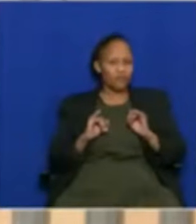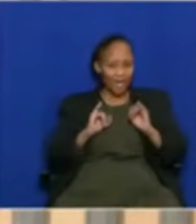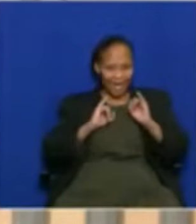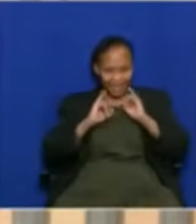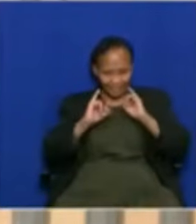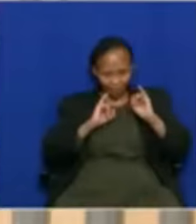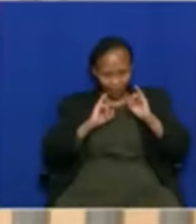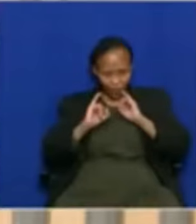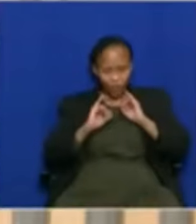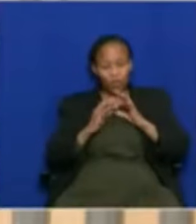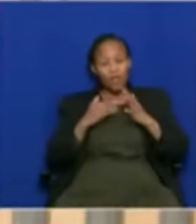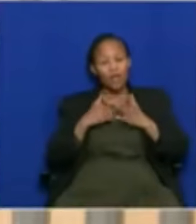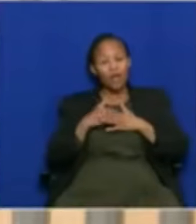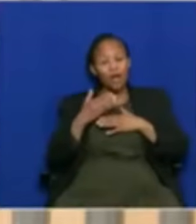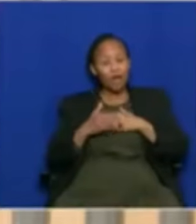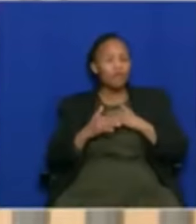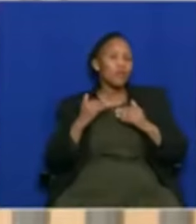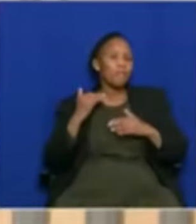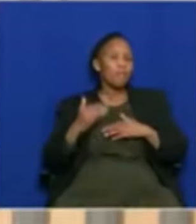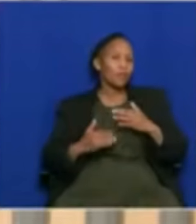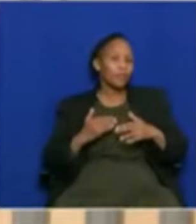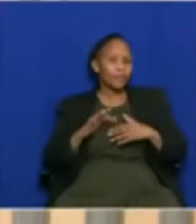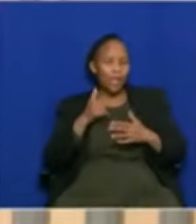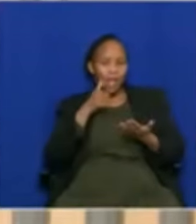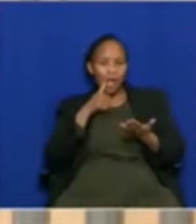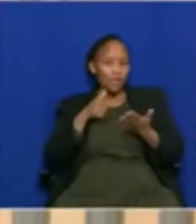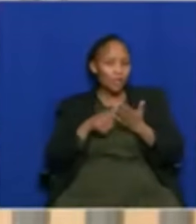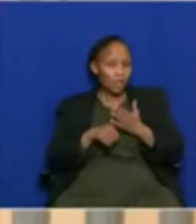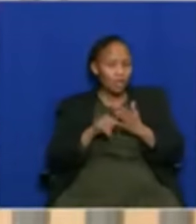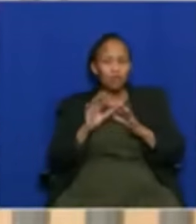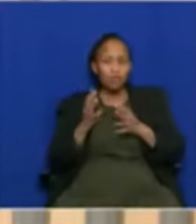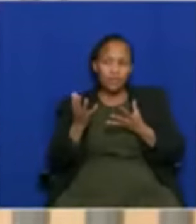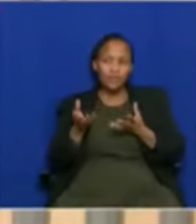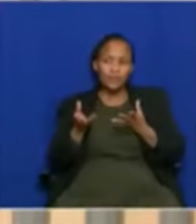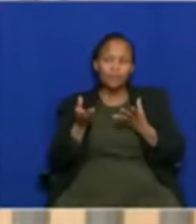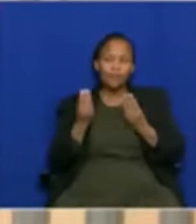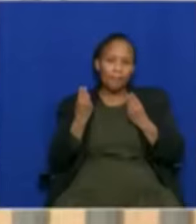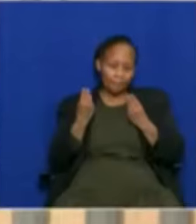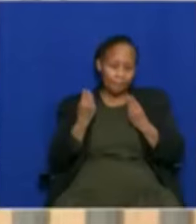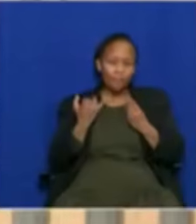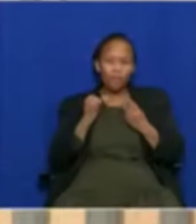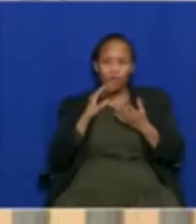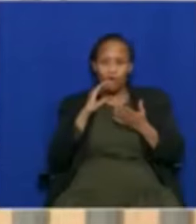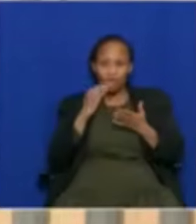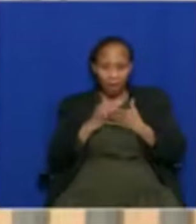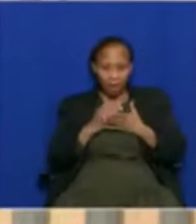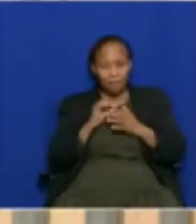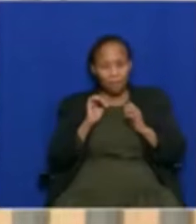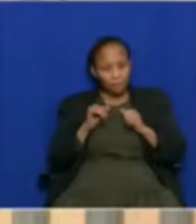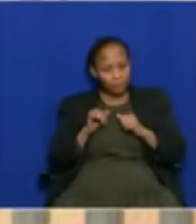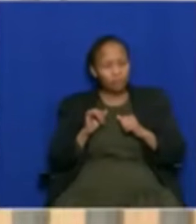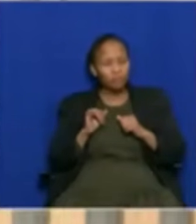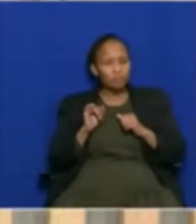receives the letter we've just looked at that confirms that, yes, she did subject herself to that process.